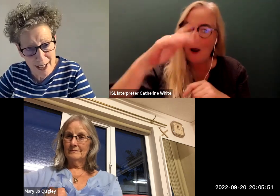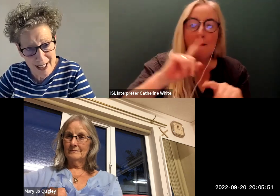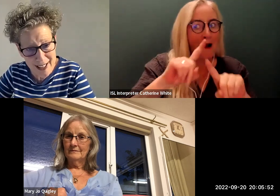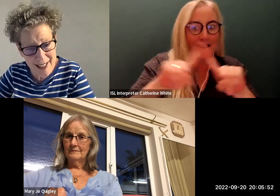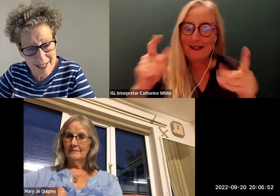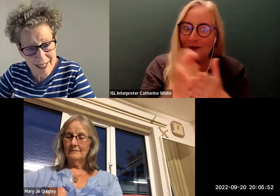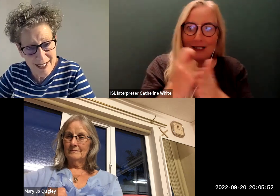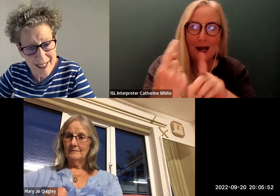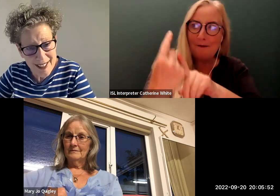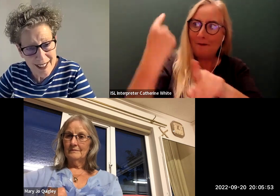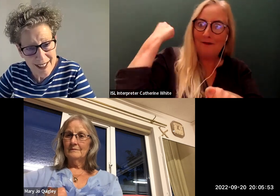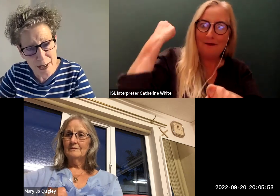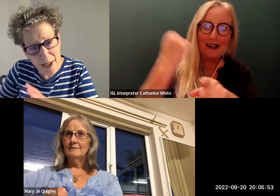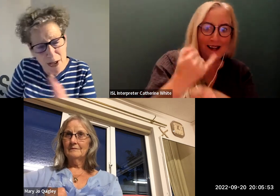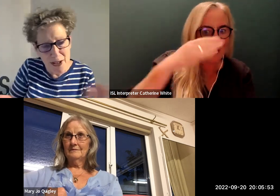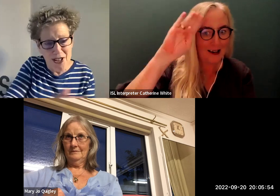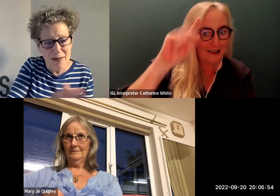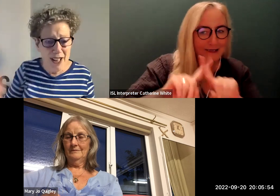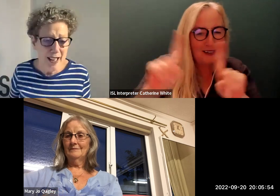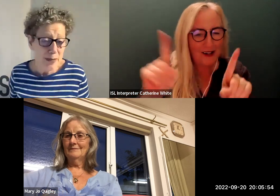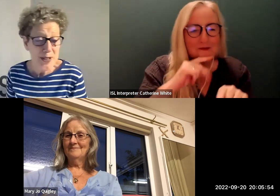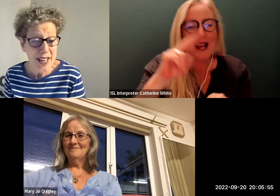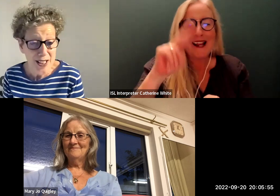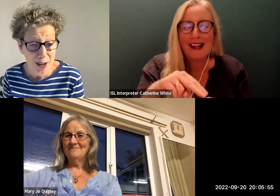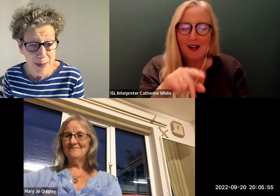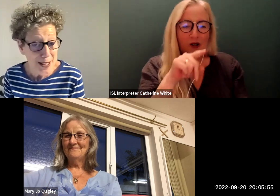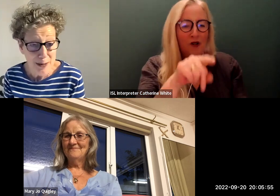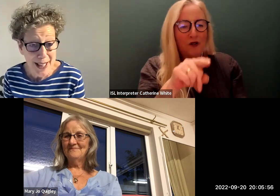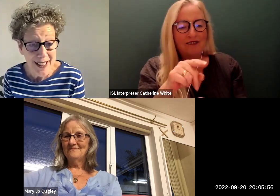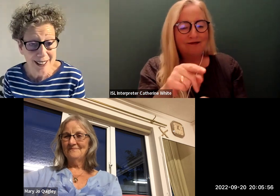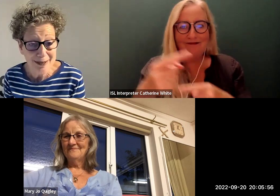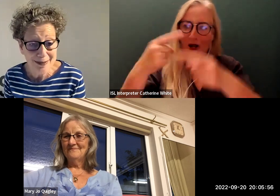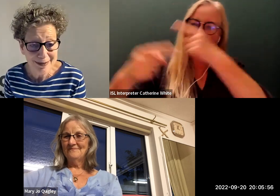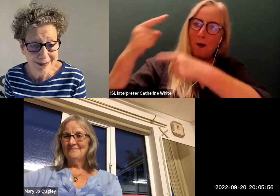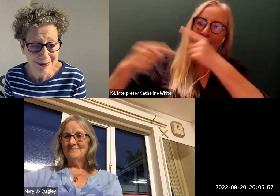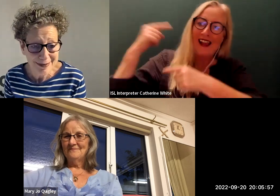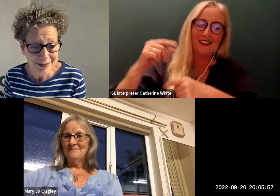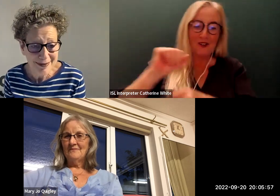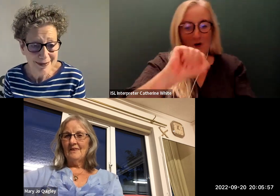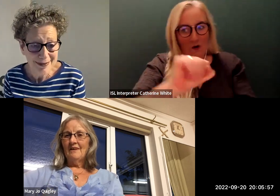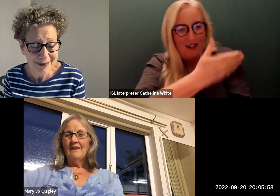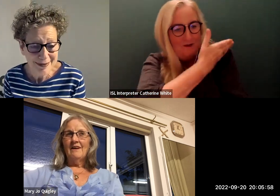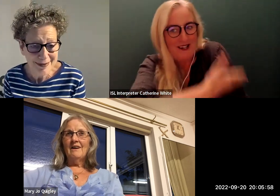time in Ireland. So if you could just really, I suppose, take us right back to the beginning.